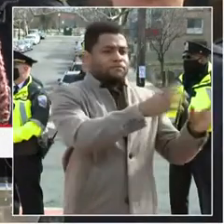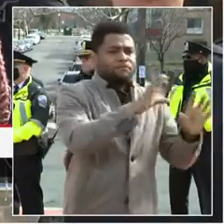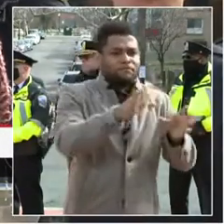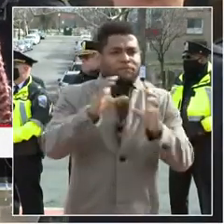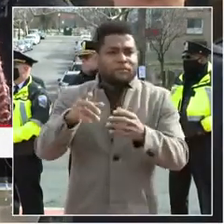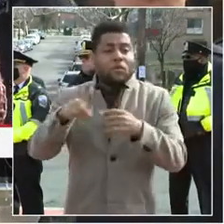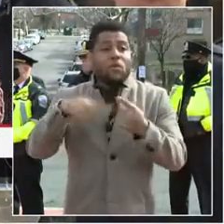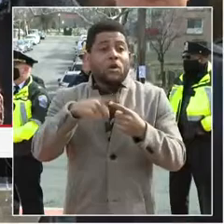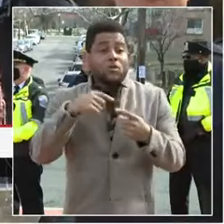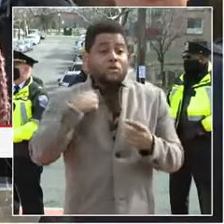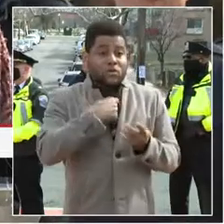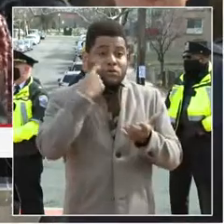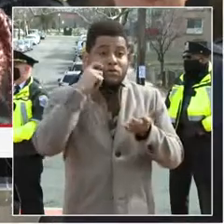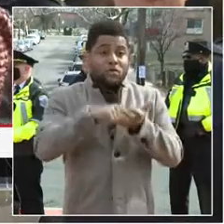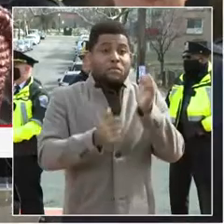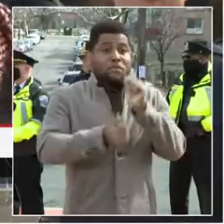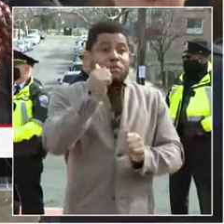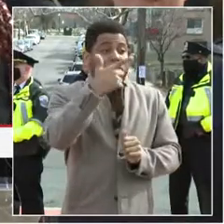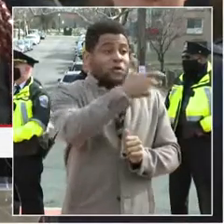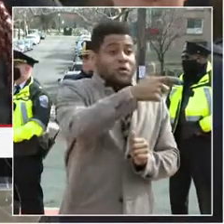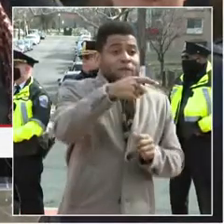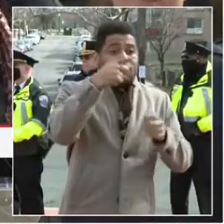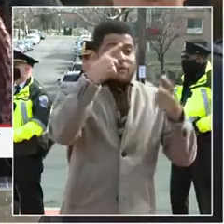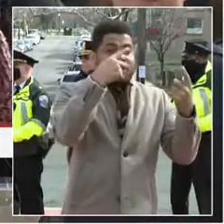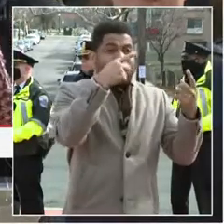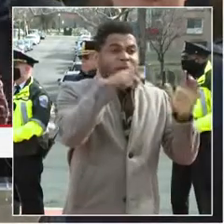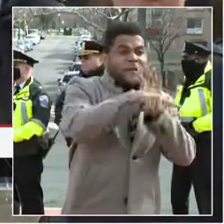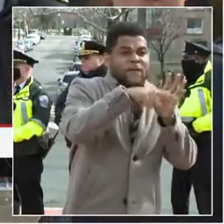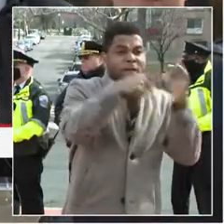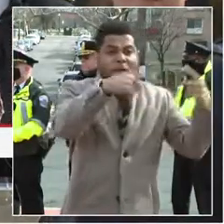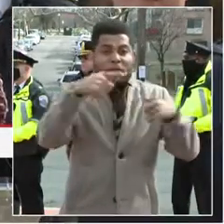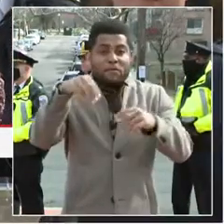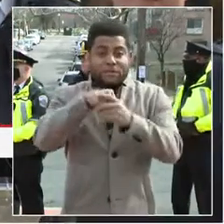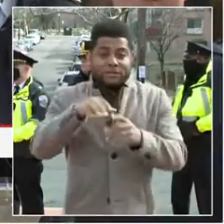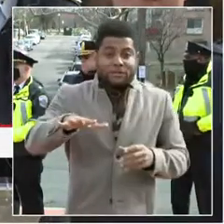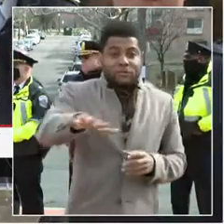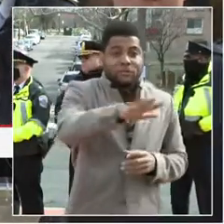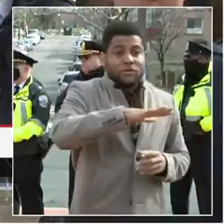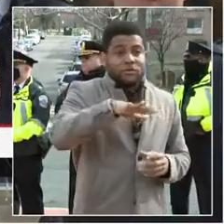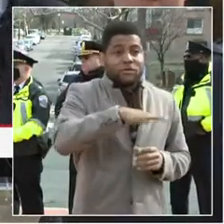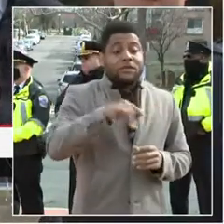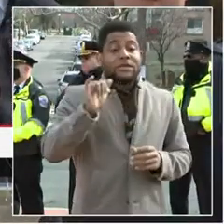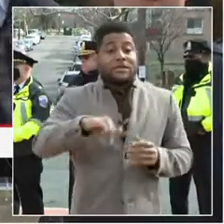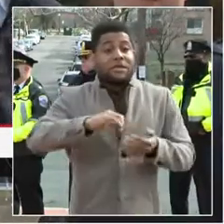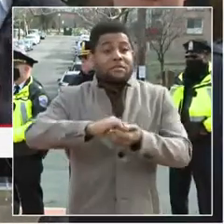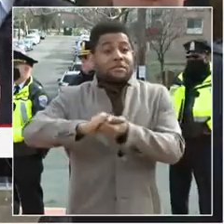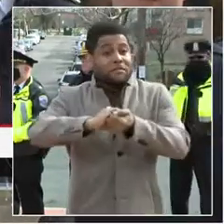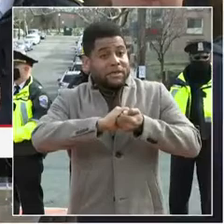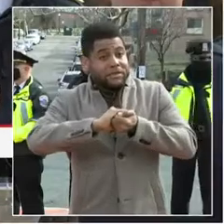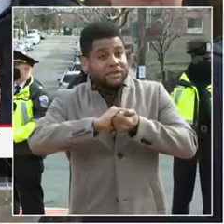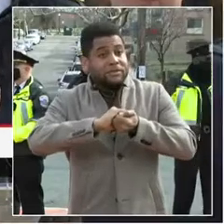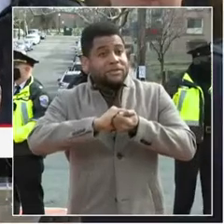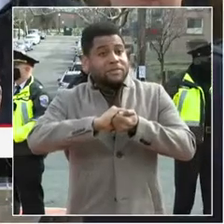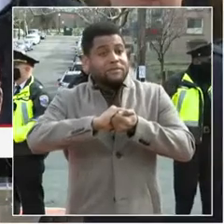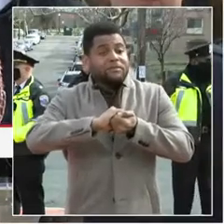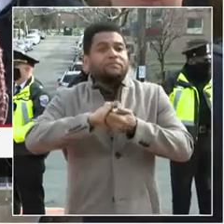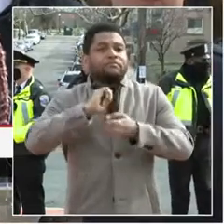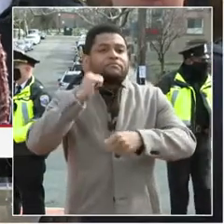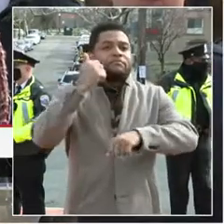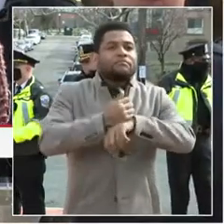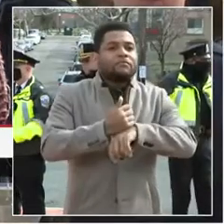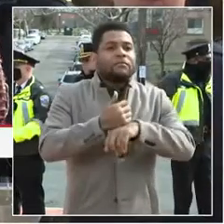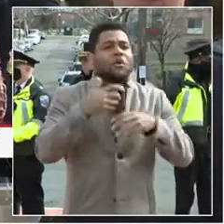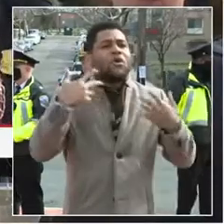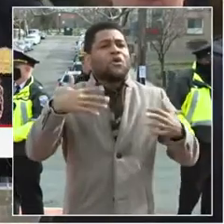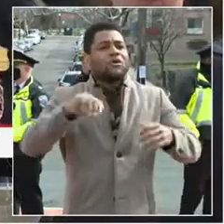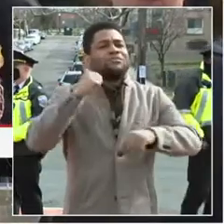have occurred. This partnership builds off of the summer and fall crime initiatives that have been